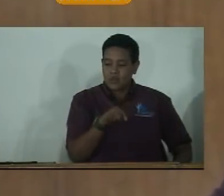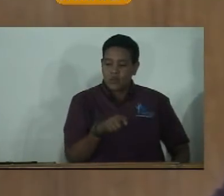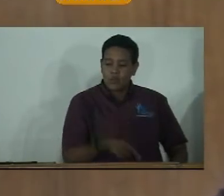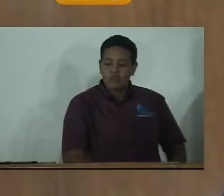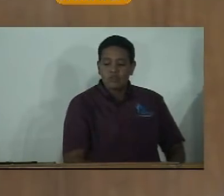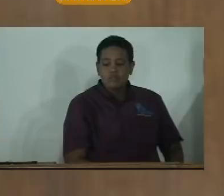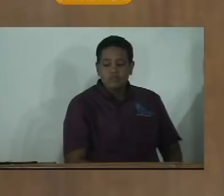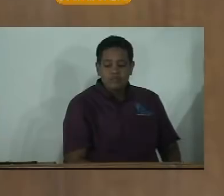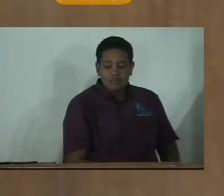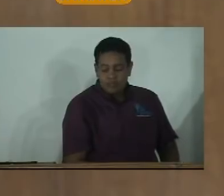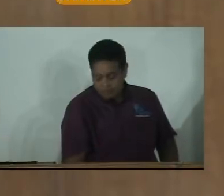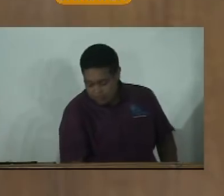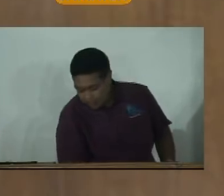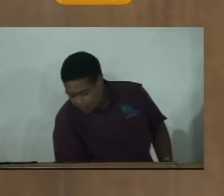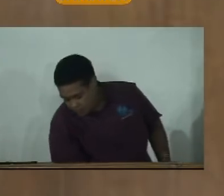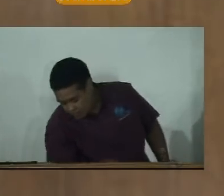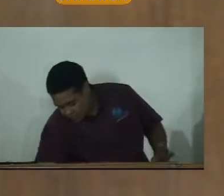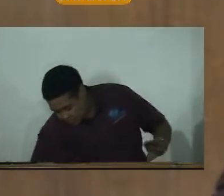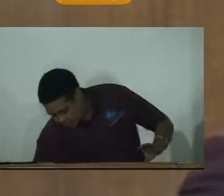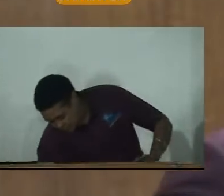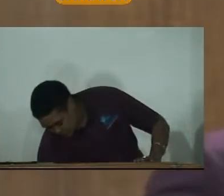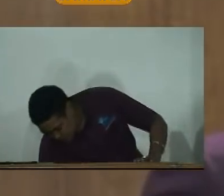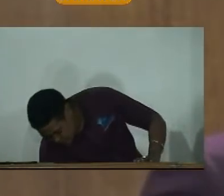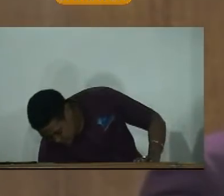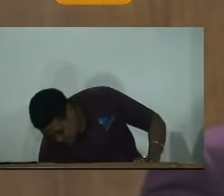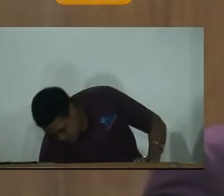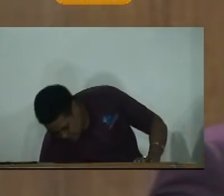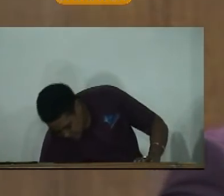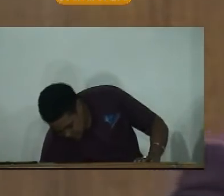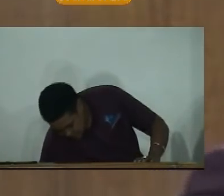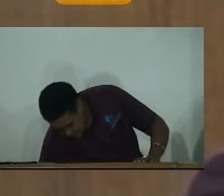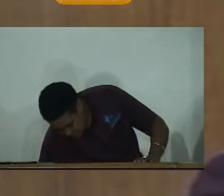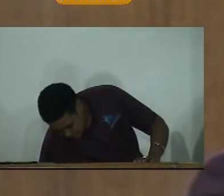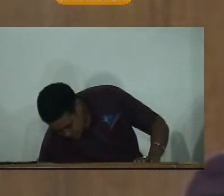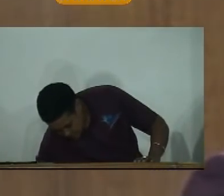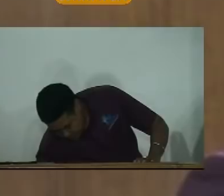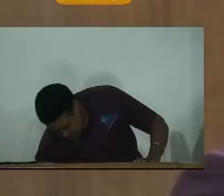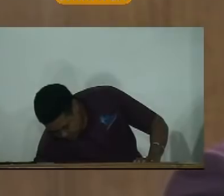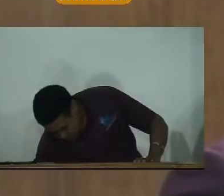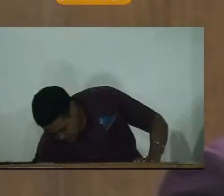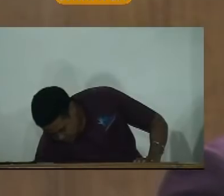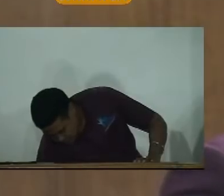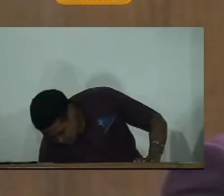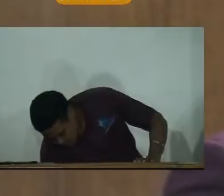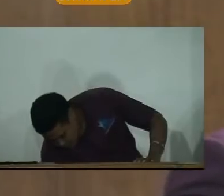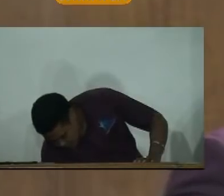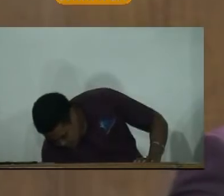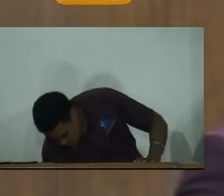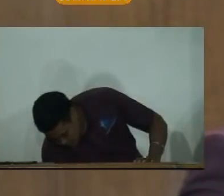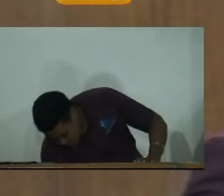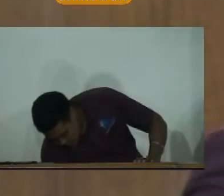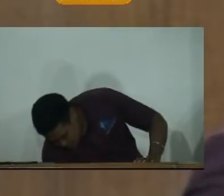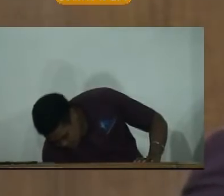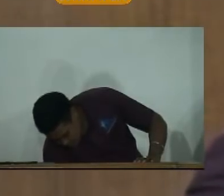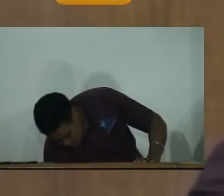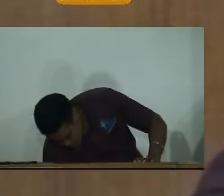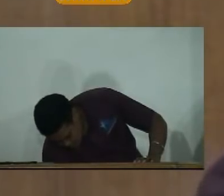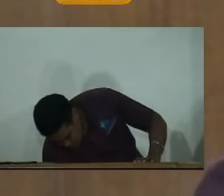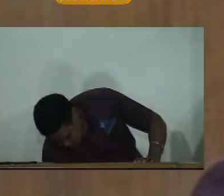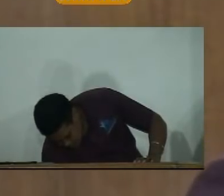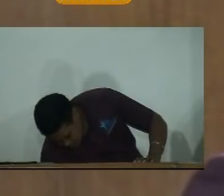So, like you, Senator Zamuda, who I am well pleased, Senator Green, a friend of